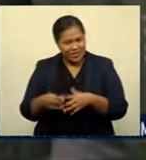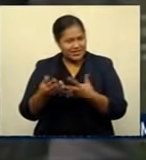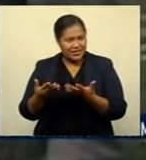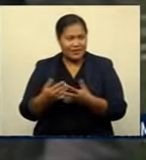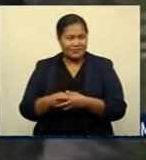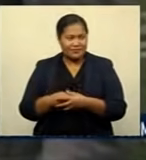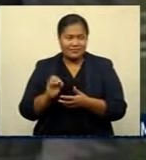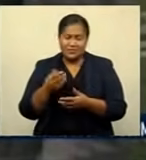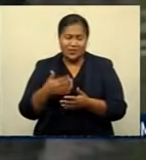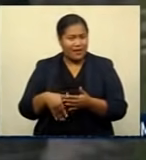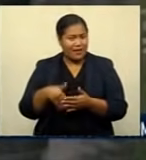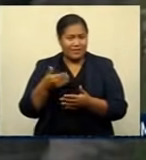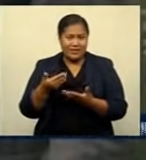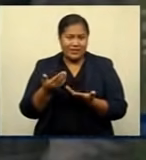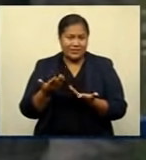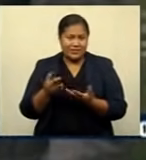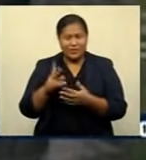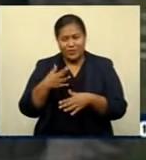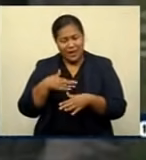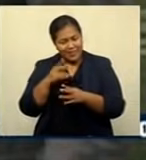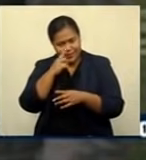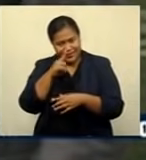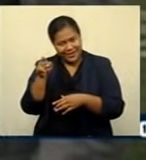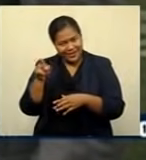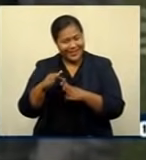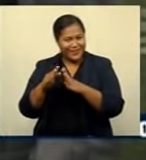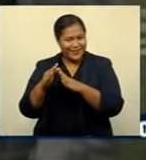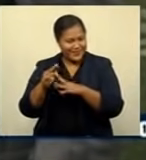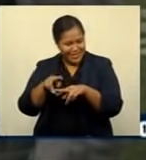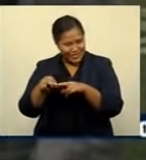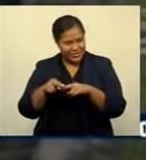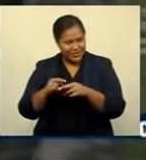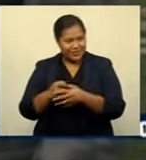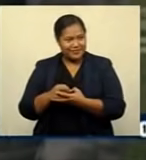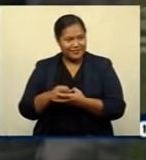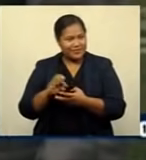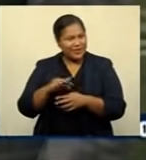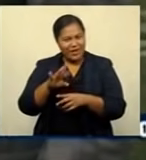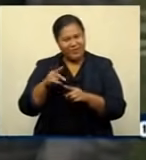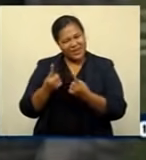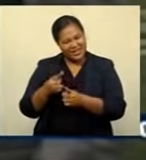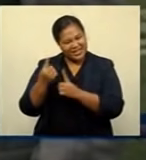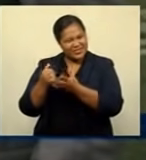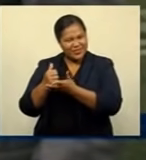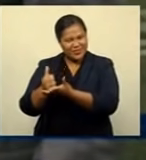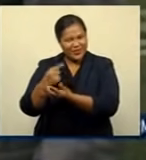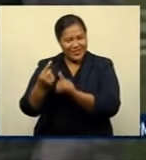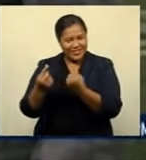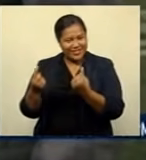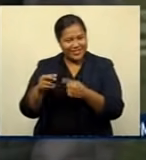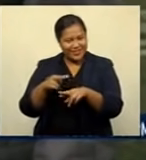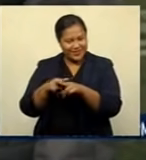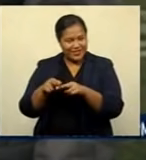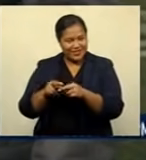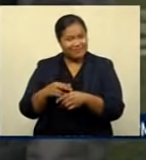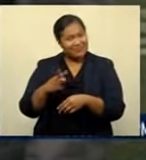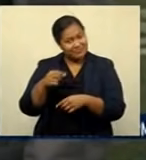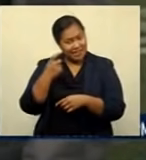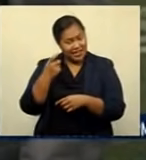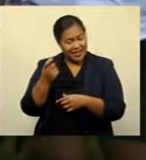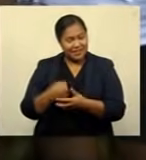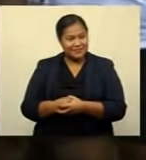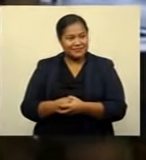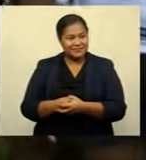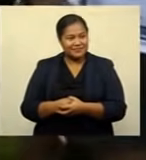so I feel, you know, for all my people back in Fiji. So, yeah, you know, everyone just got to look after each other back in Fiji, take care, and, you know,